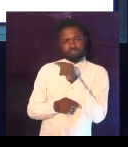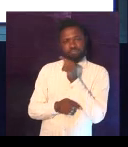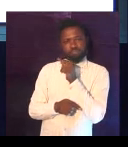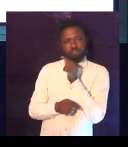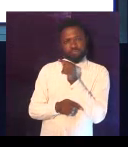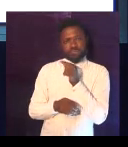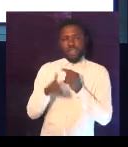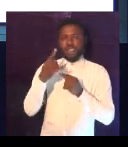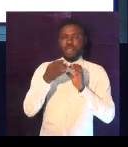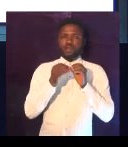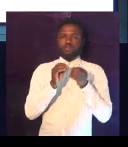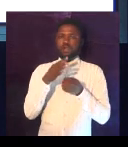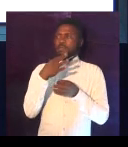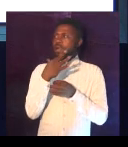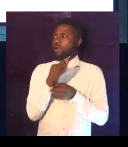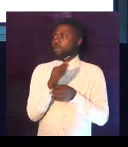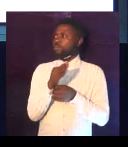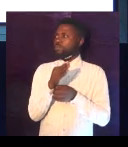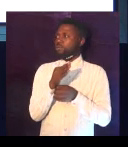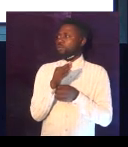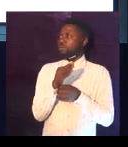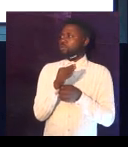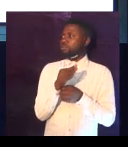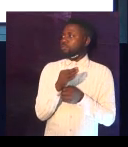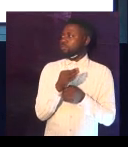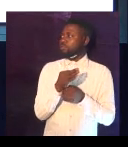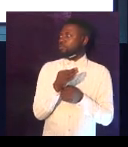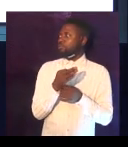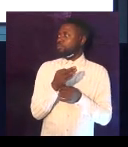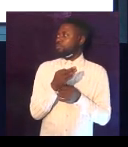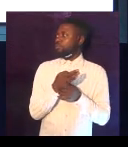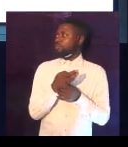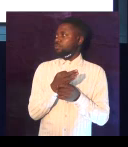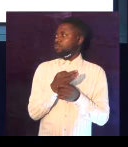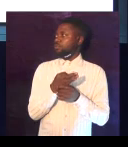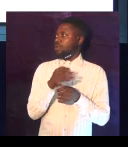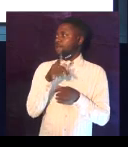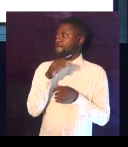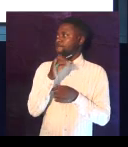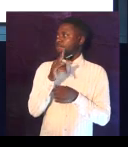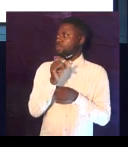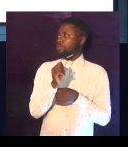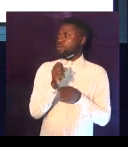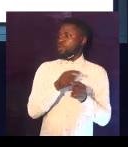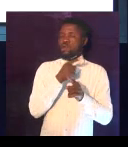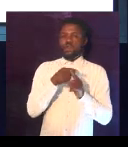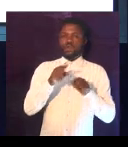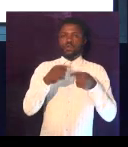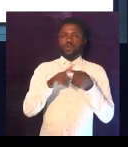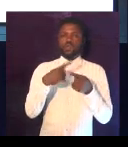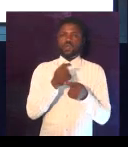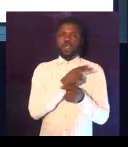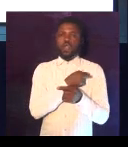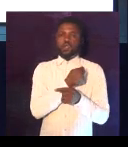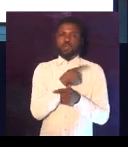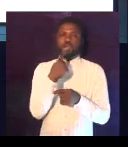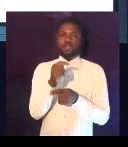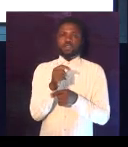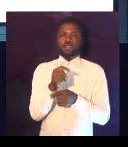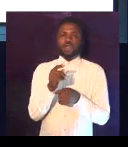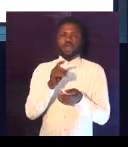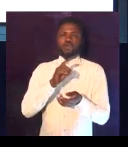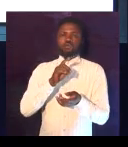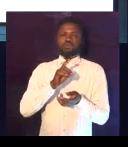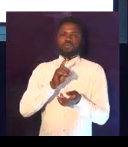this. The number of pulse rates per minute of a hospital patient is checked. You know the pulse? When you go to the hospital,